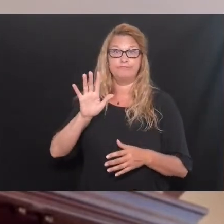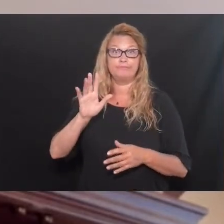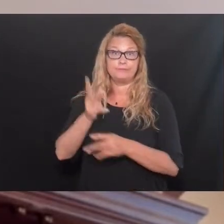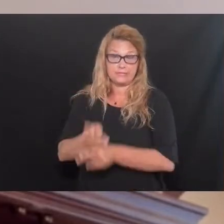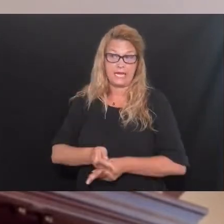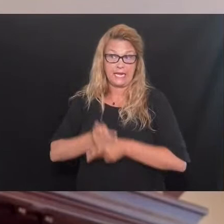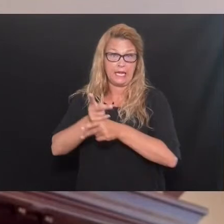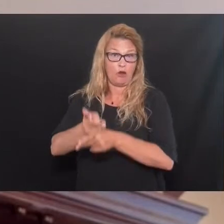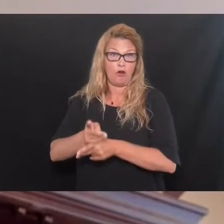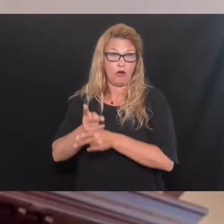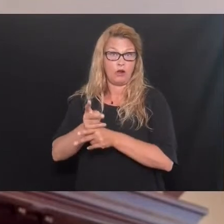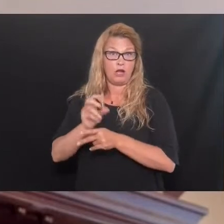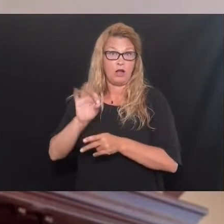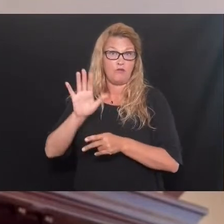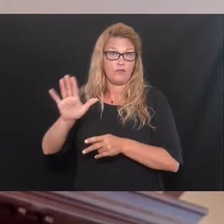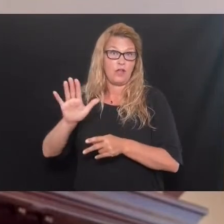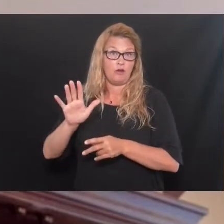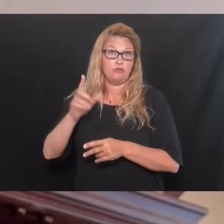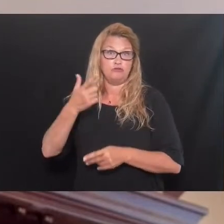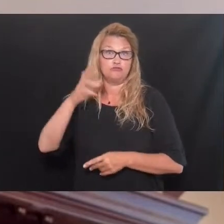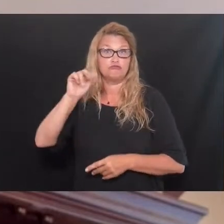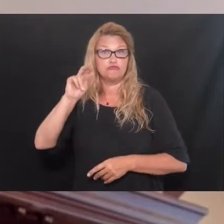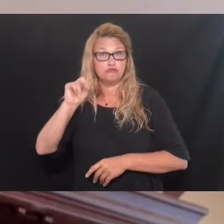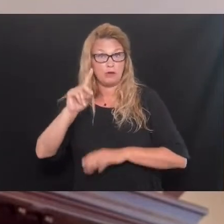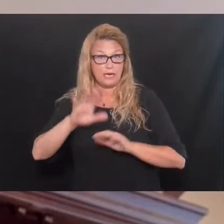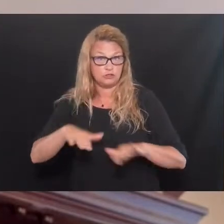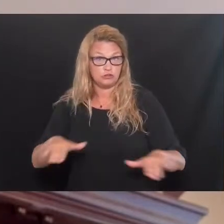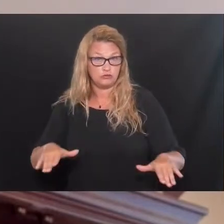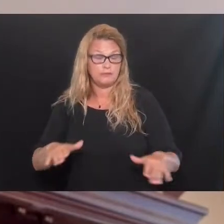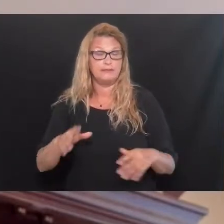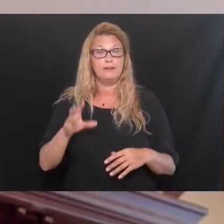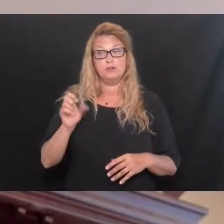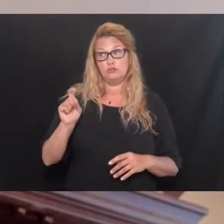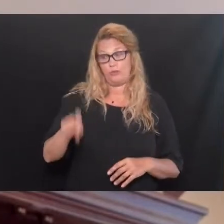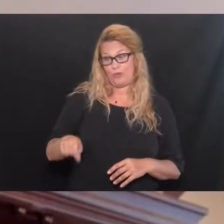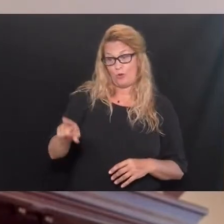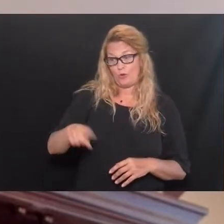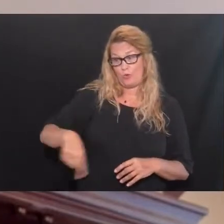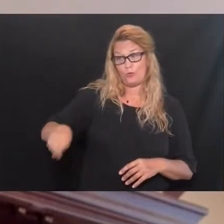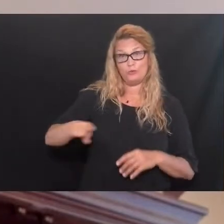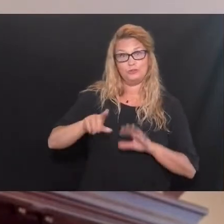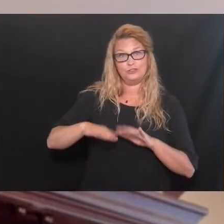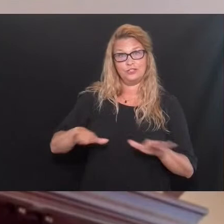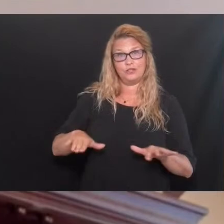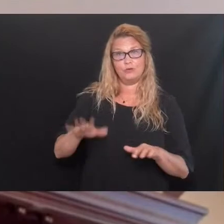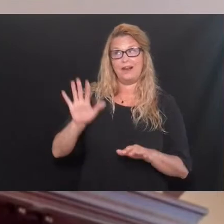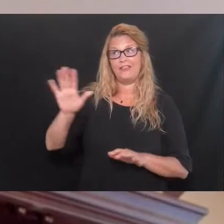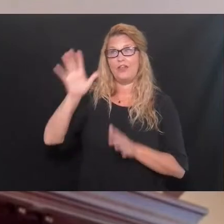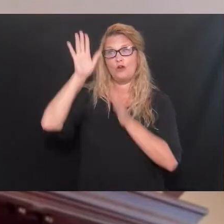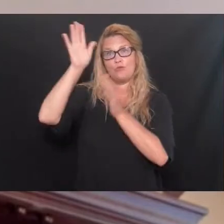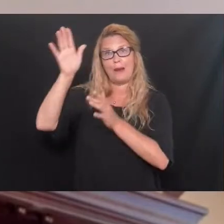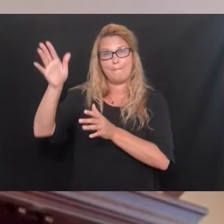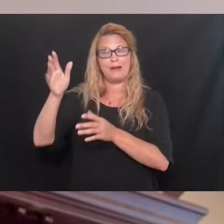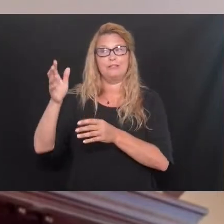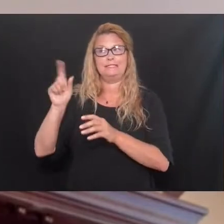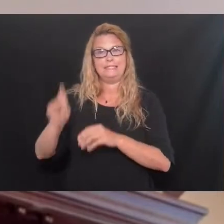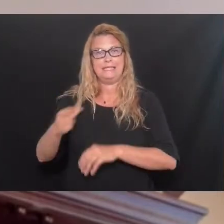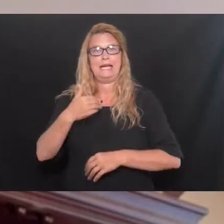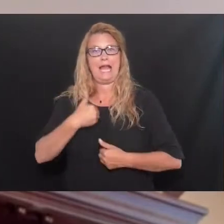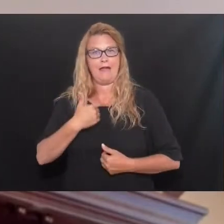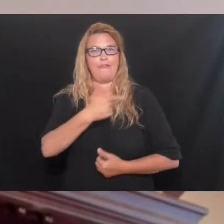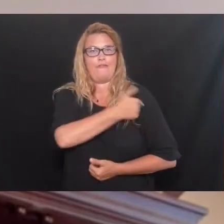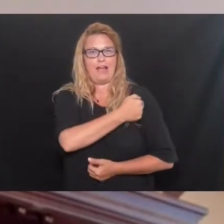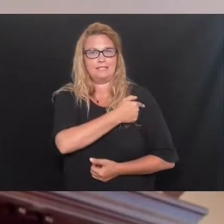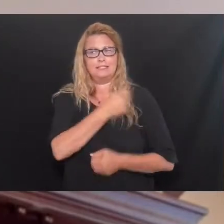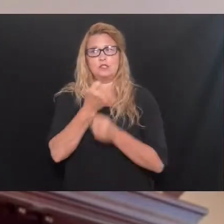care taker, and we need to work to get those children and those grandparents vaccinated so that